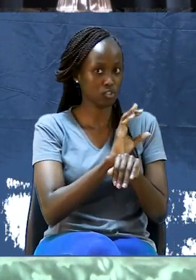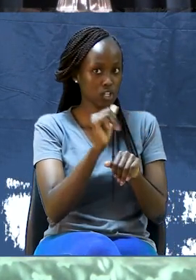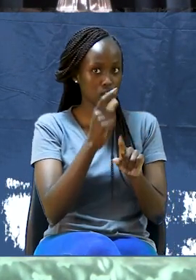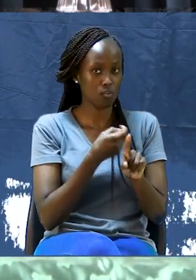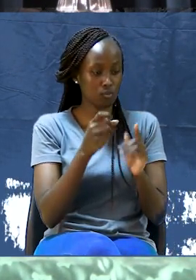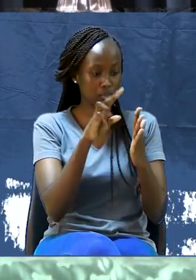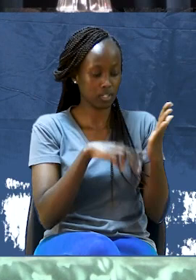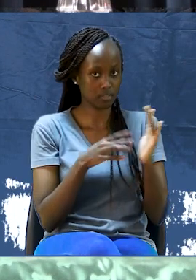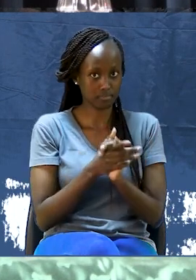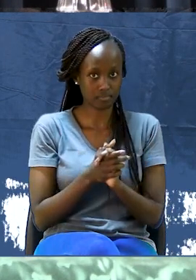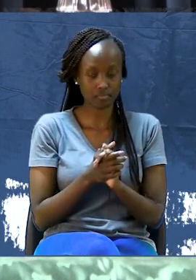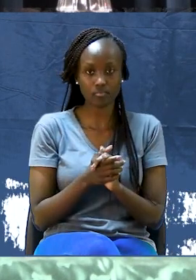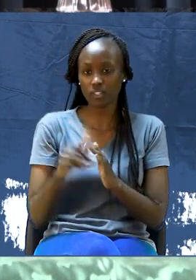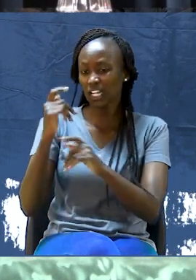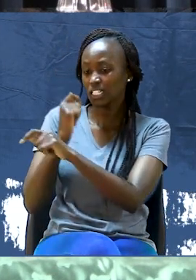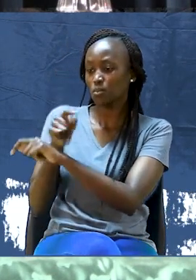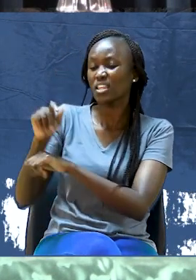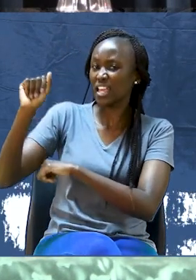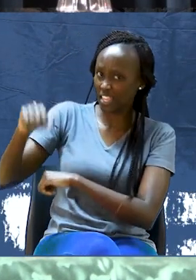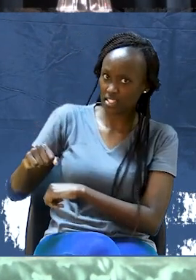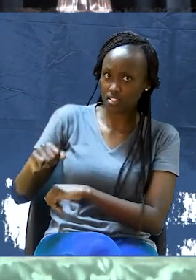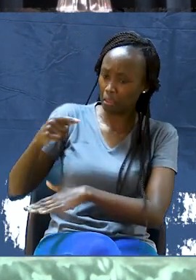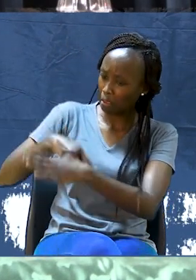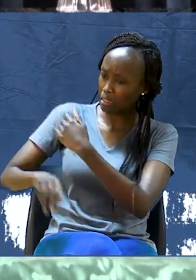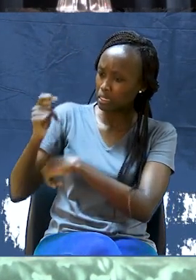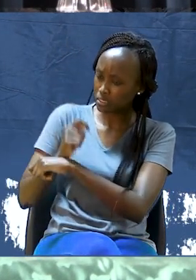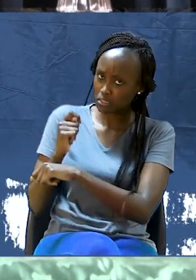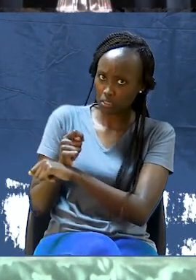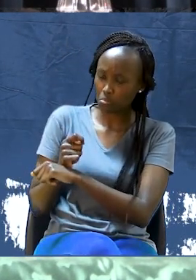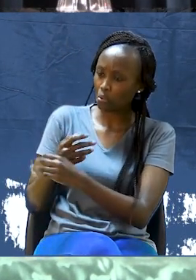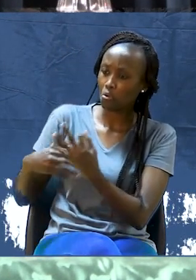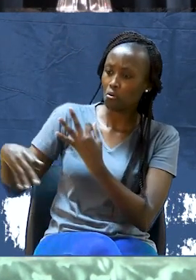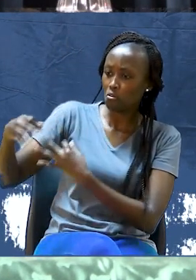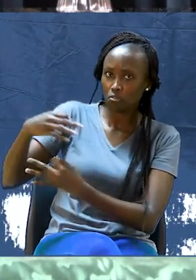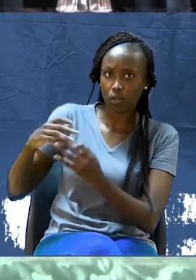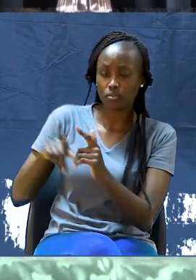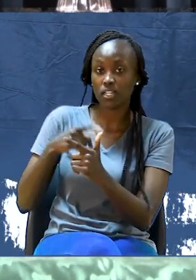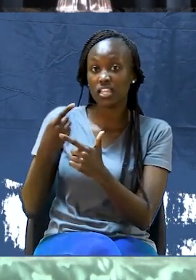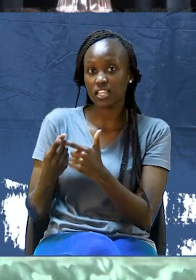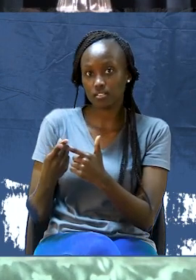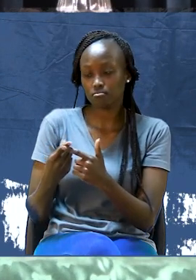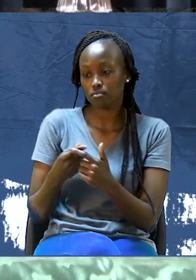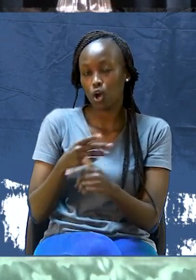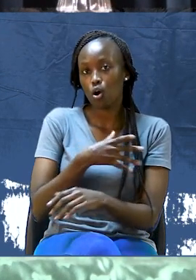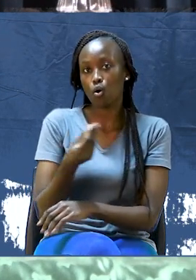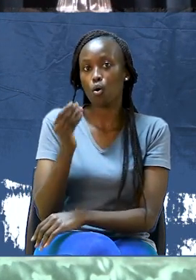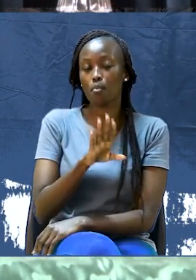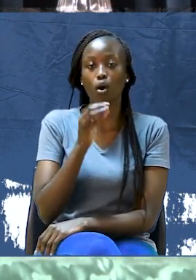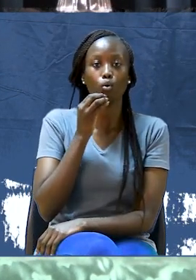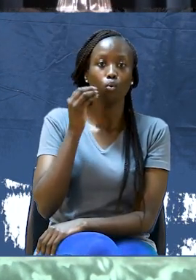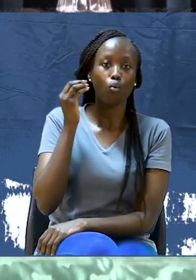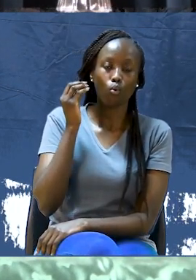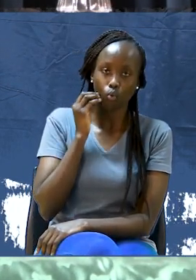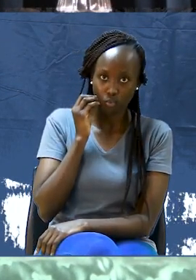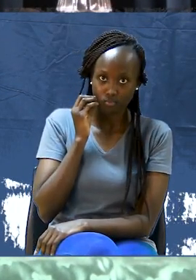The temple and the synagogues were there, and they would go to what would be church. But these were not enough, so they